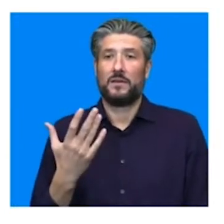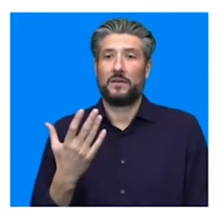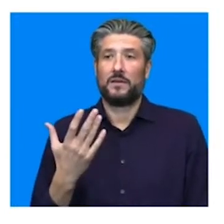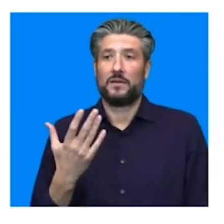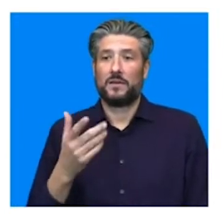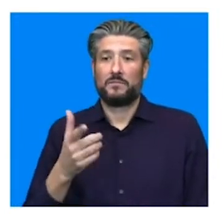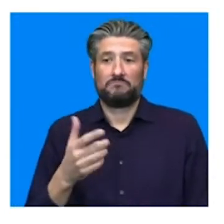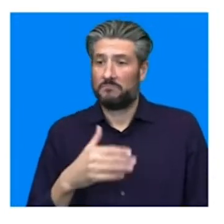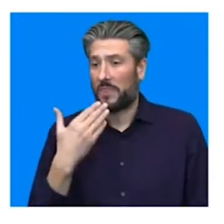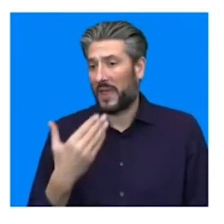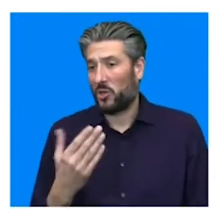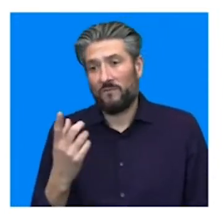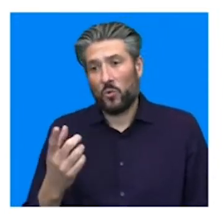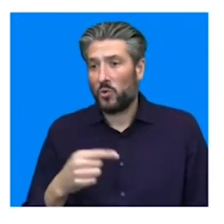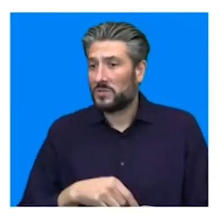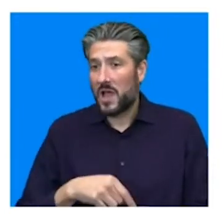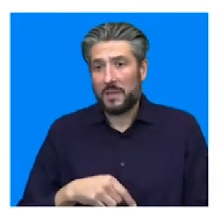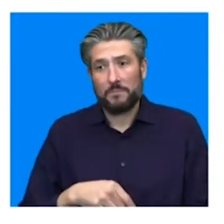time. I just want to invite anyone